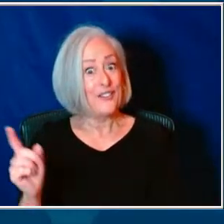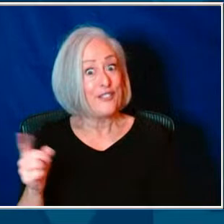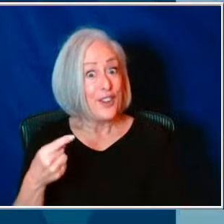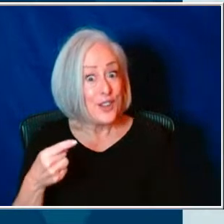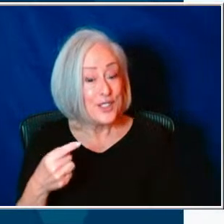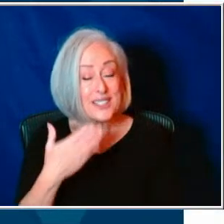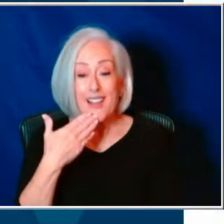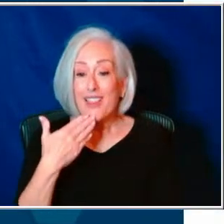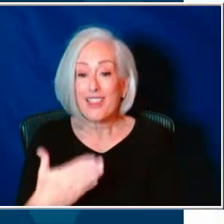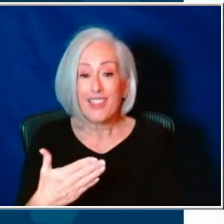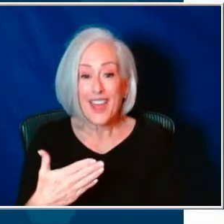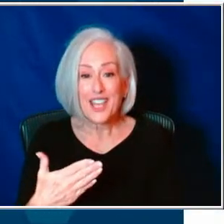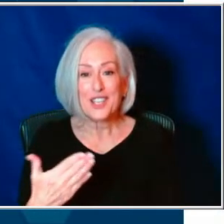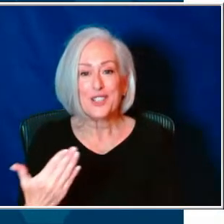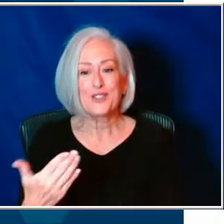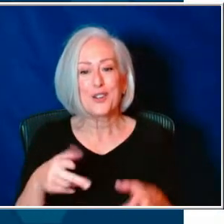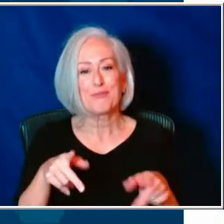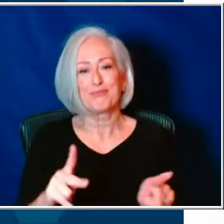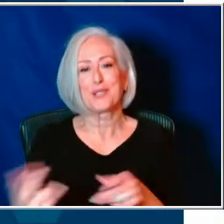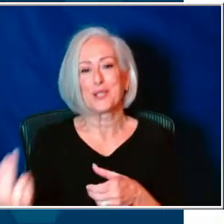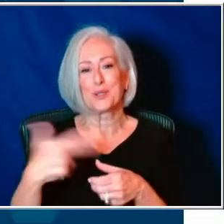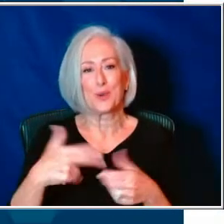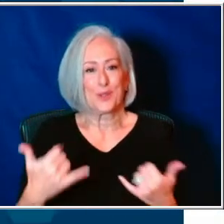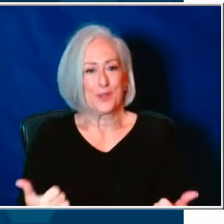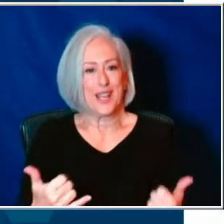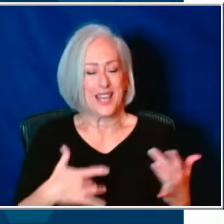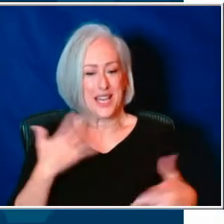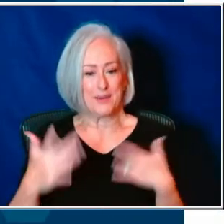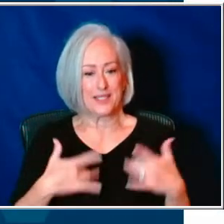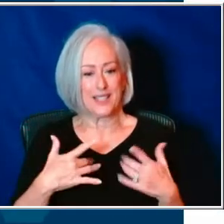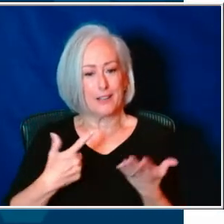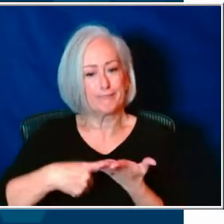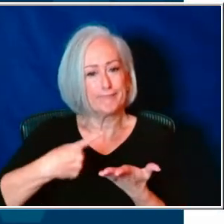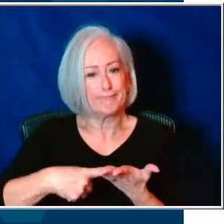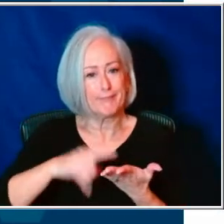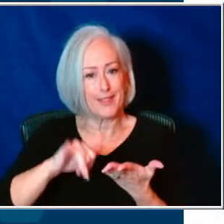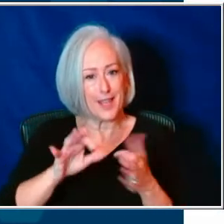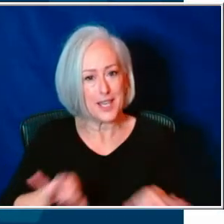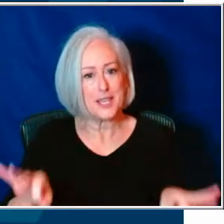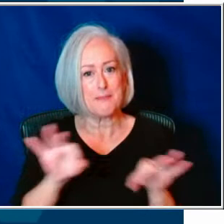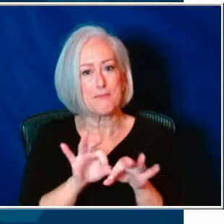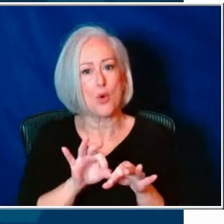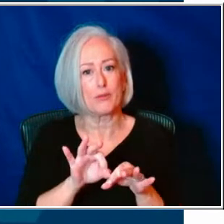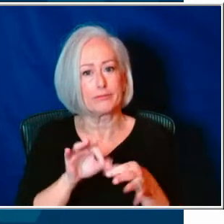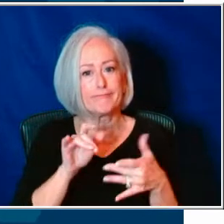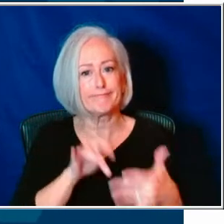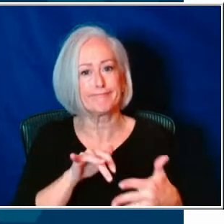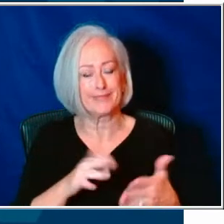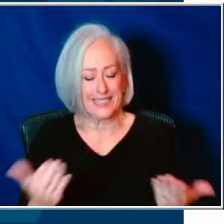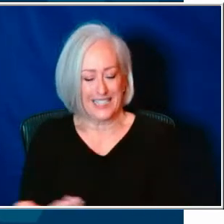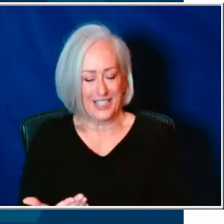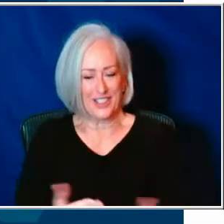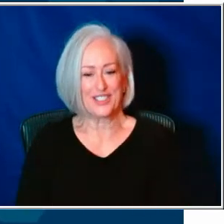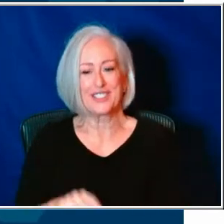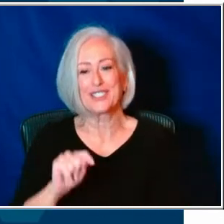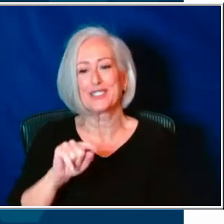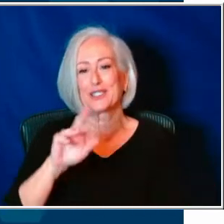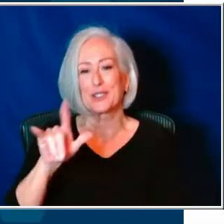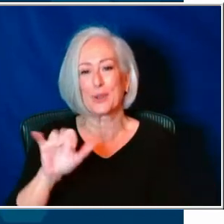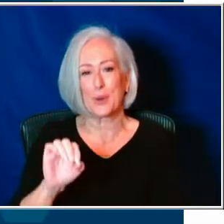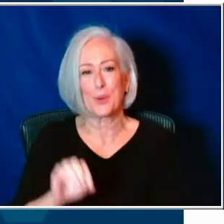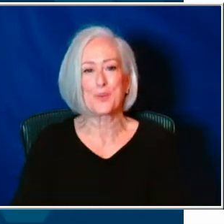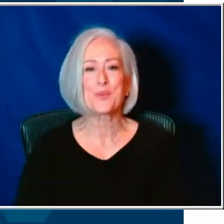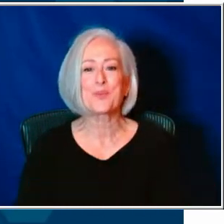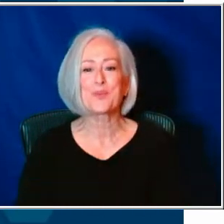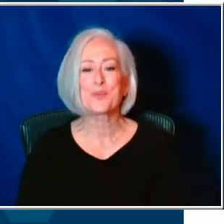here today, and I'm excited to talk about this very important trial here in the studio. So the goal of the study really is in the